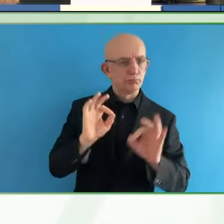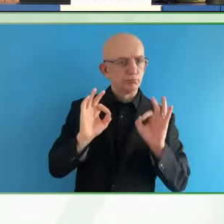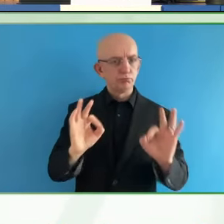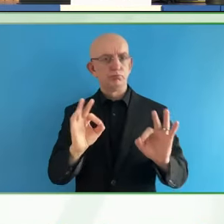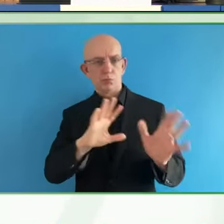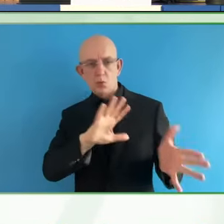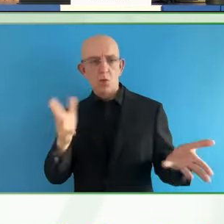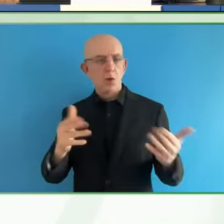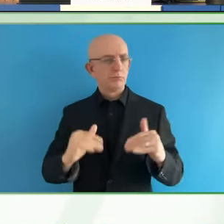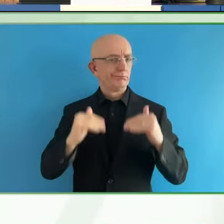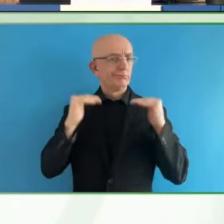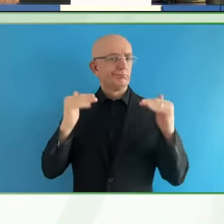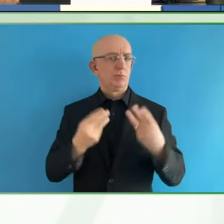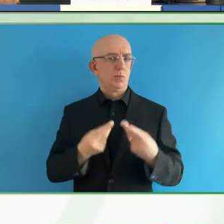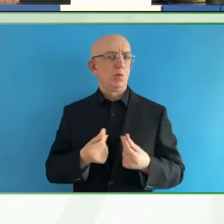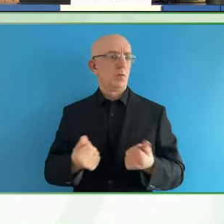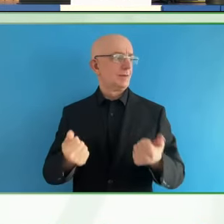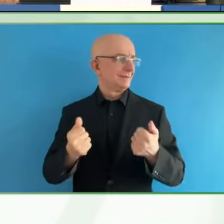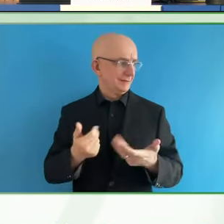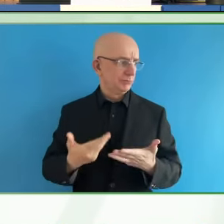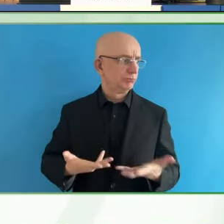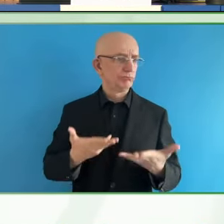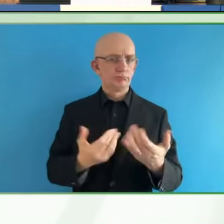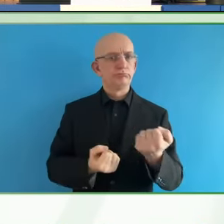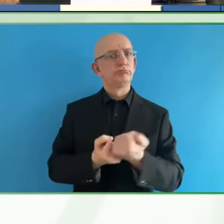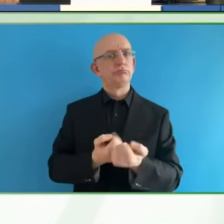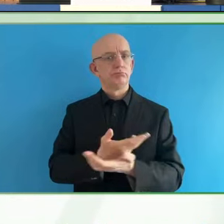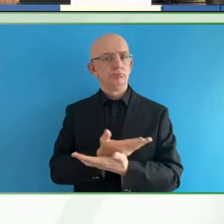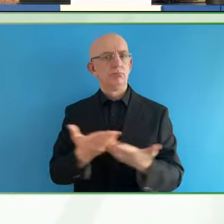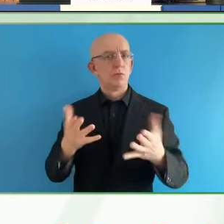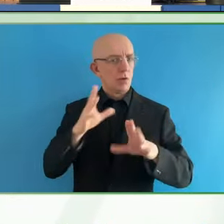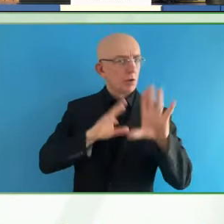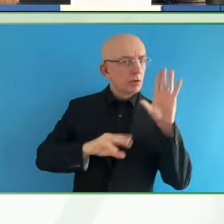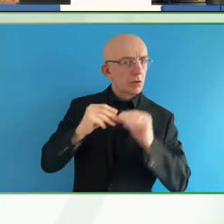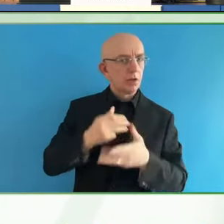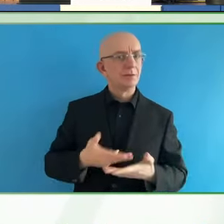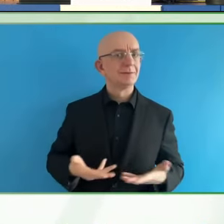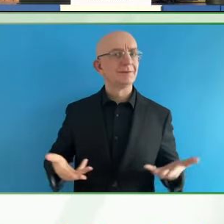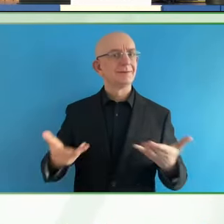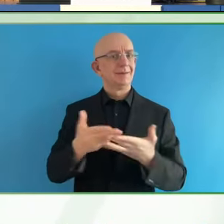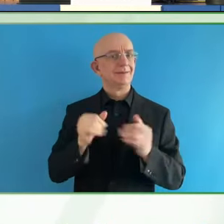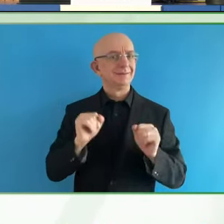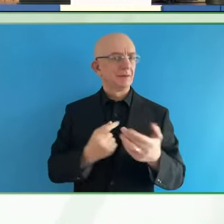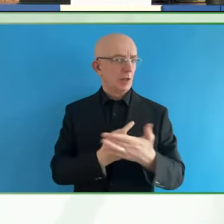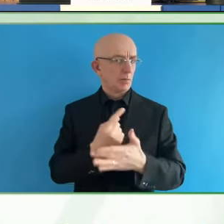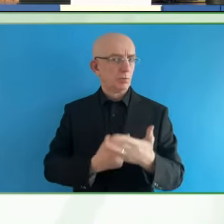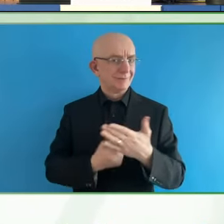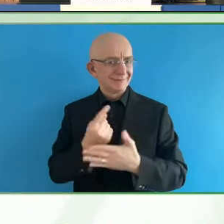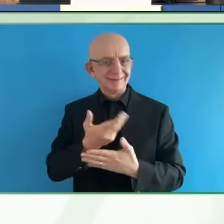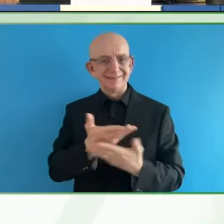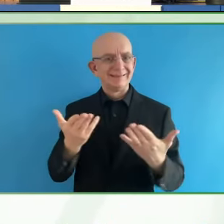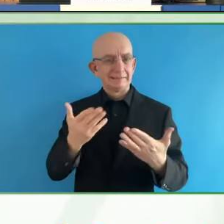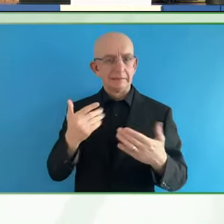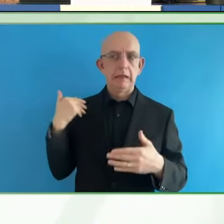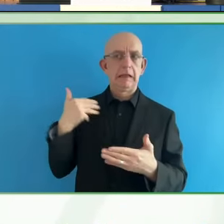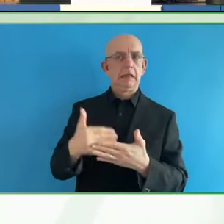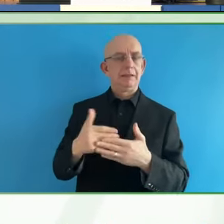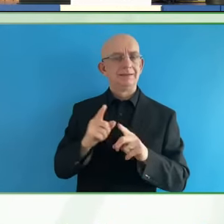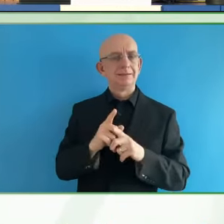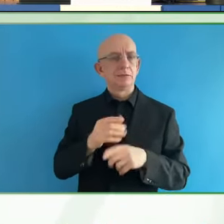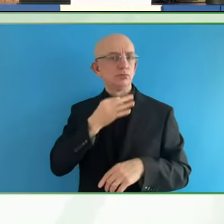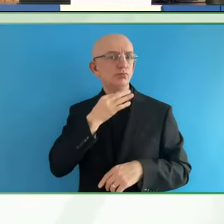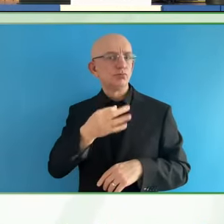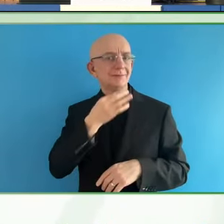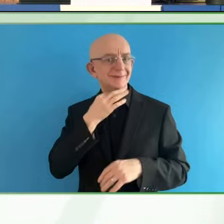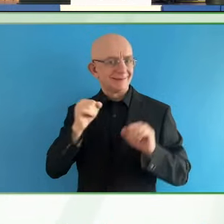continuum of teacher professional learning. Initial teacher education induction and continuing professional development for teacher and